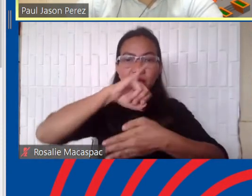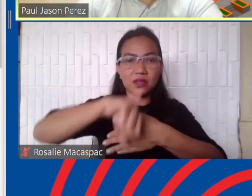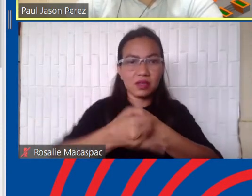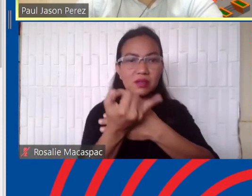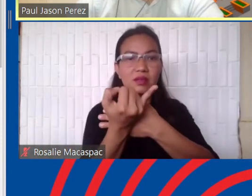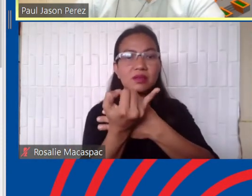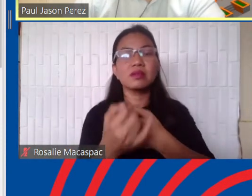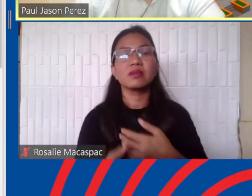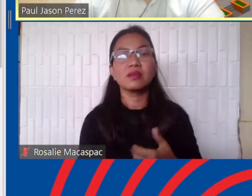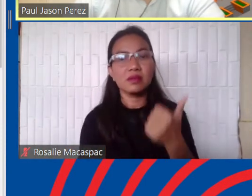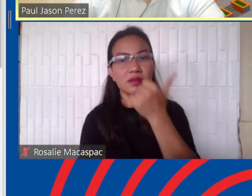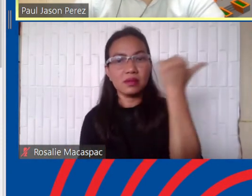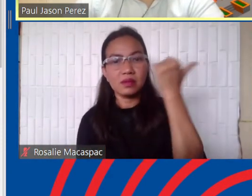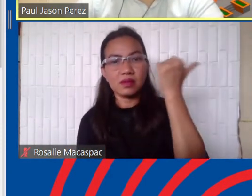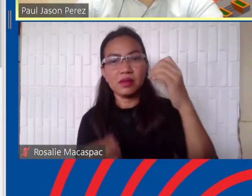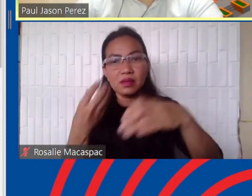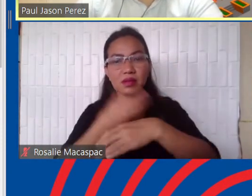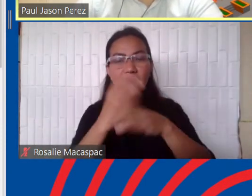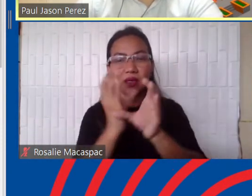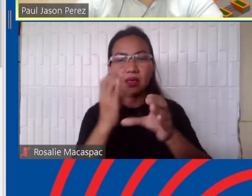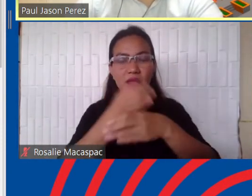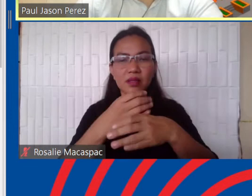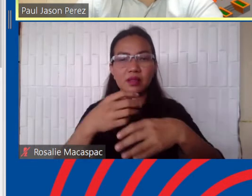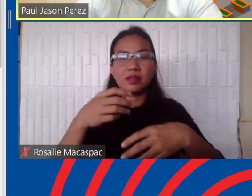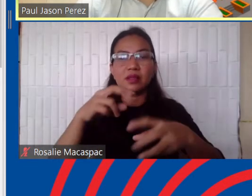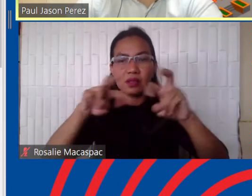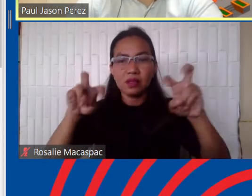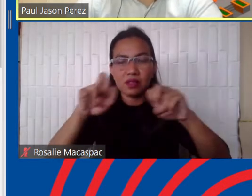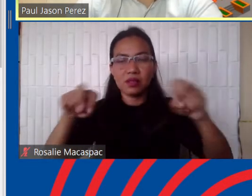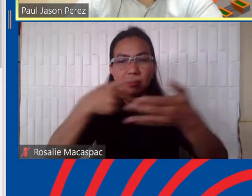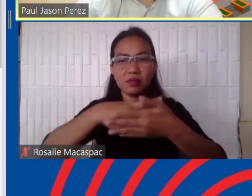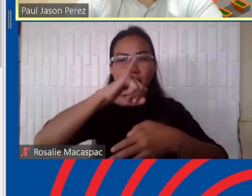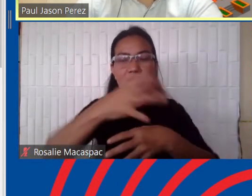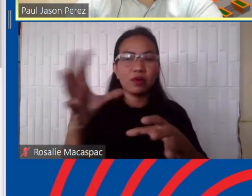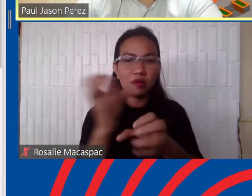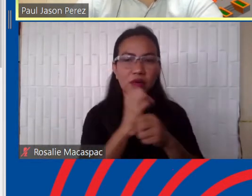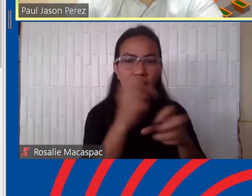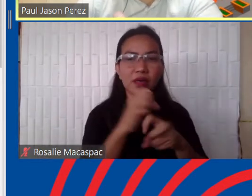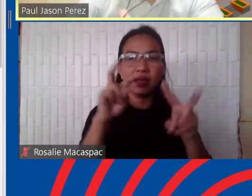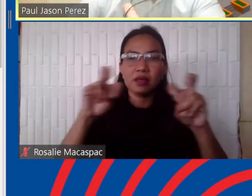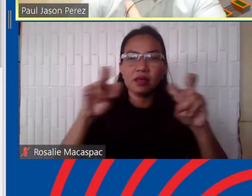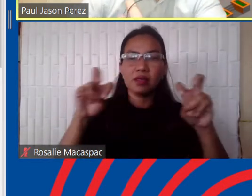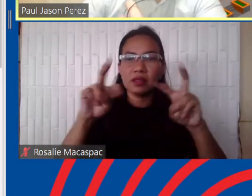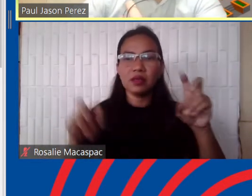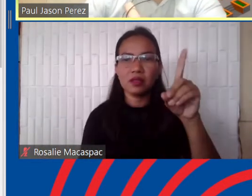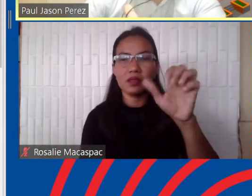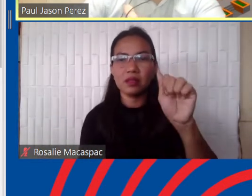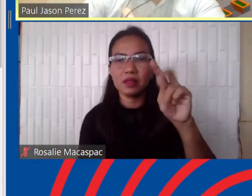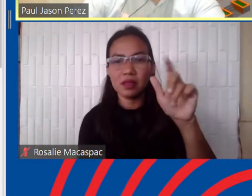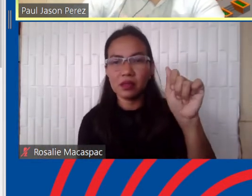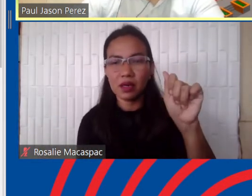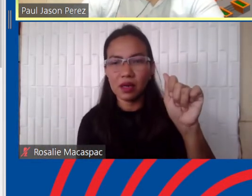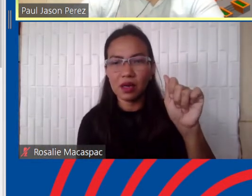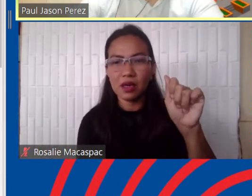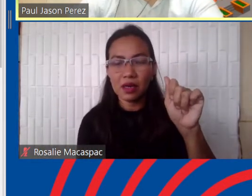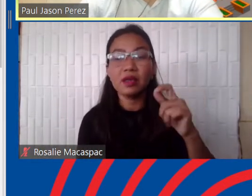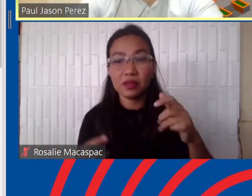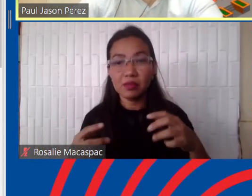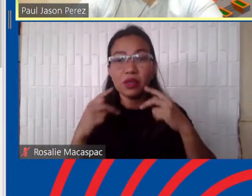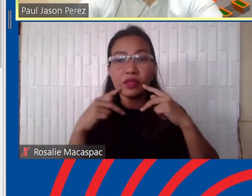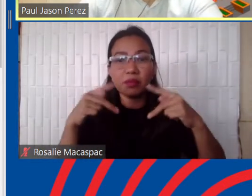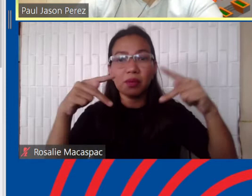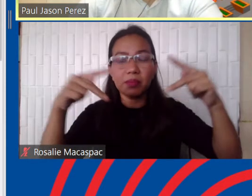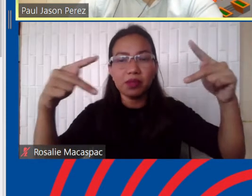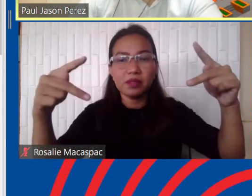also create the research project and collect and analyze data and even publish your report. No,